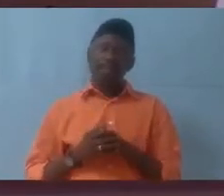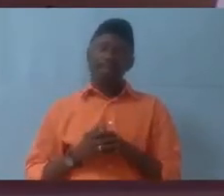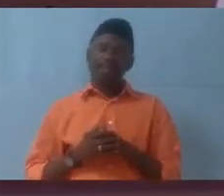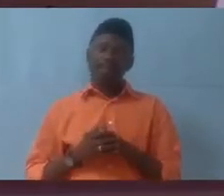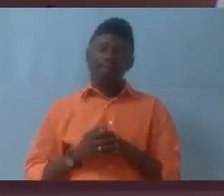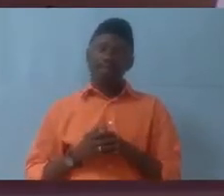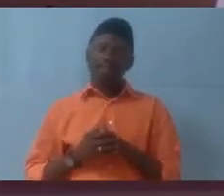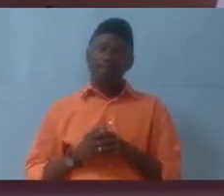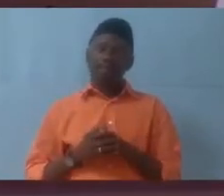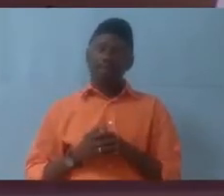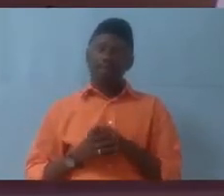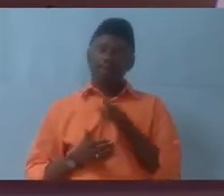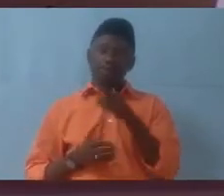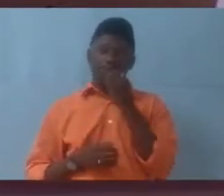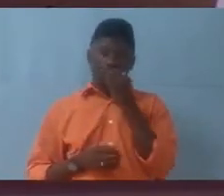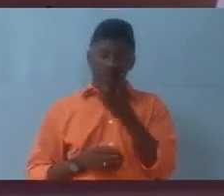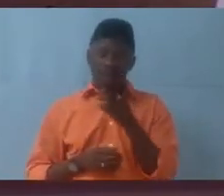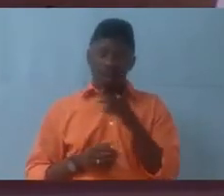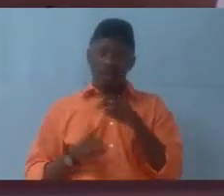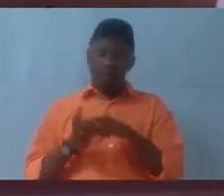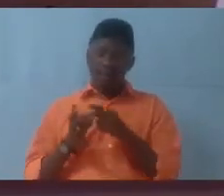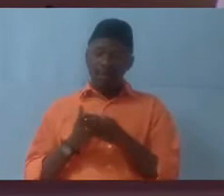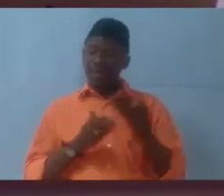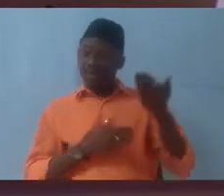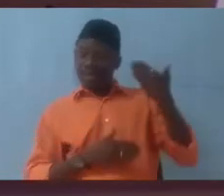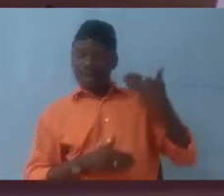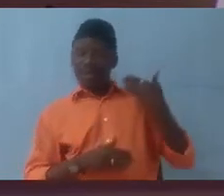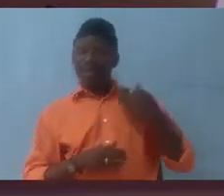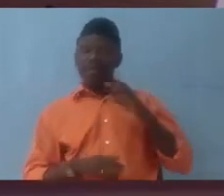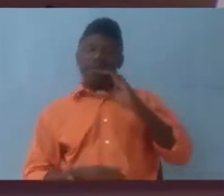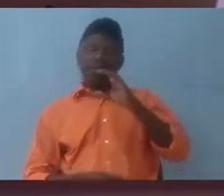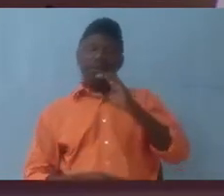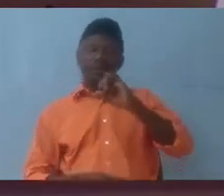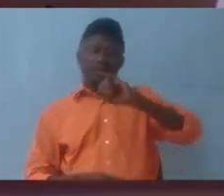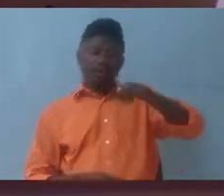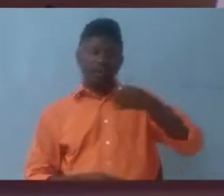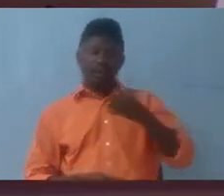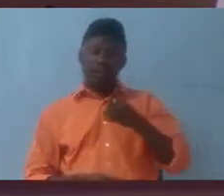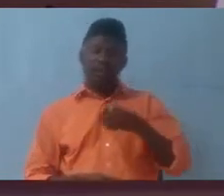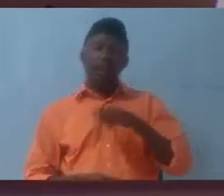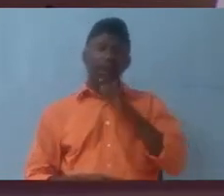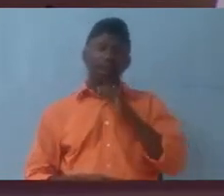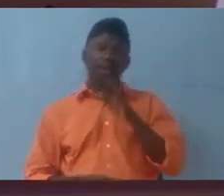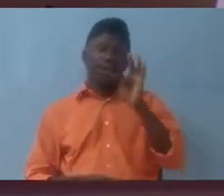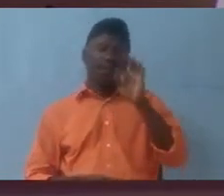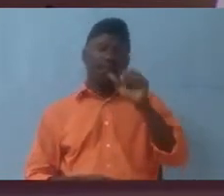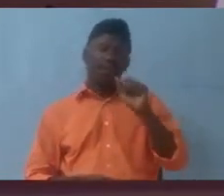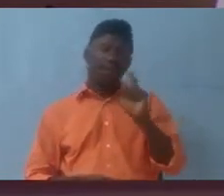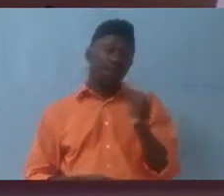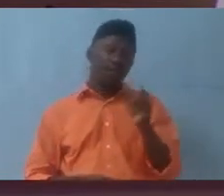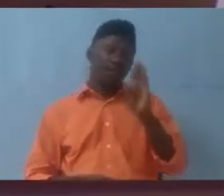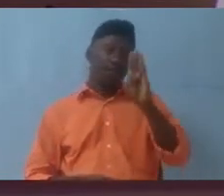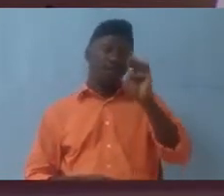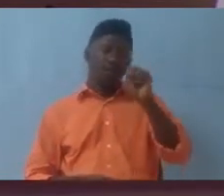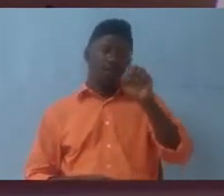the CJ then, Mr. Fagbele, Chief Justice Bajamano Joja, Mudi Mr. Fagbele, allowed his